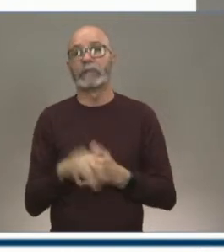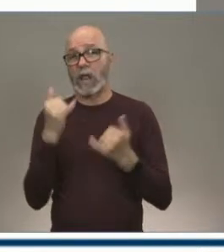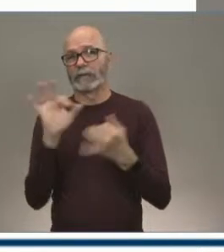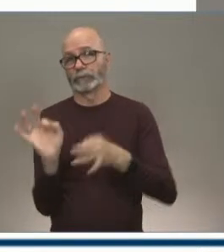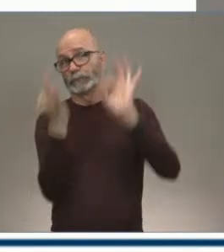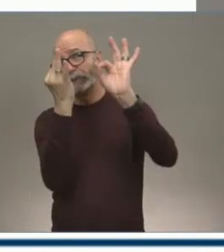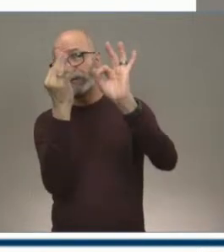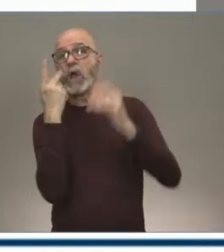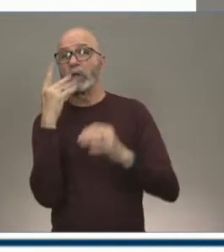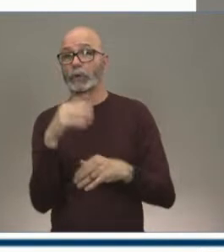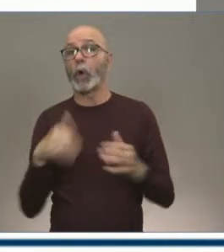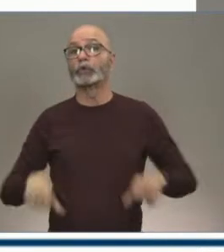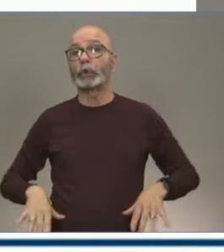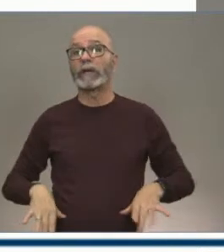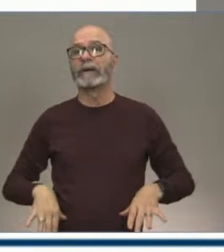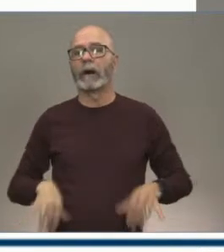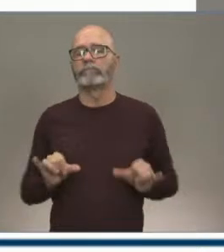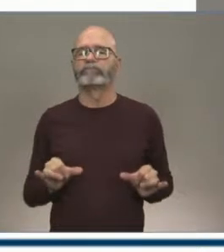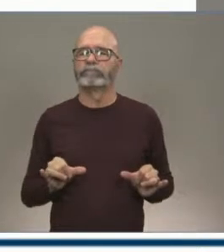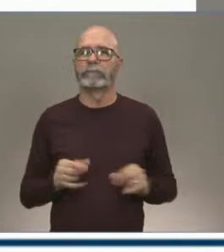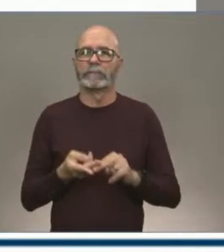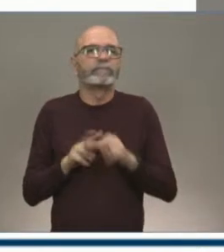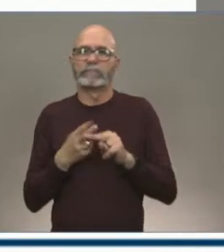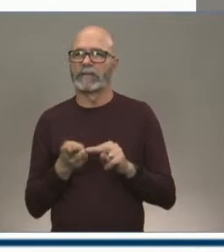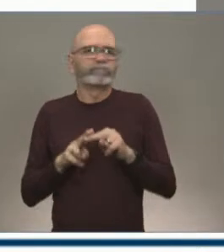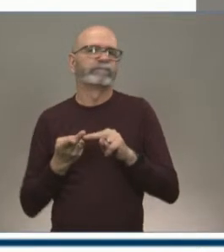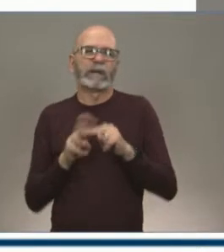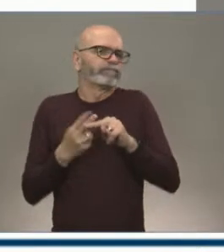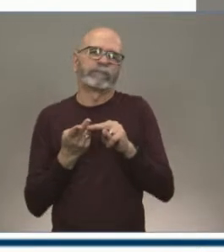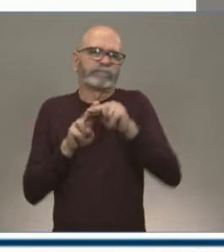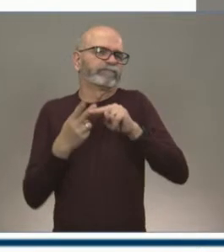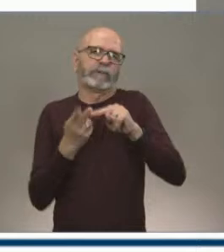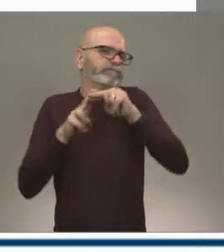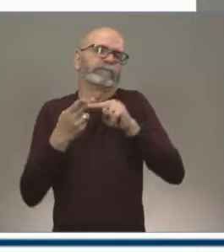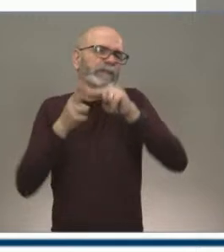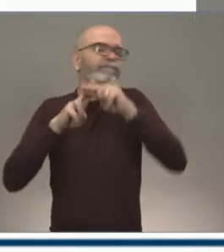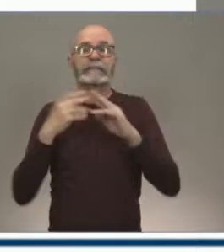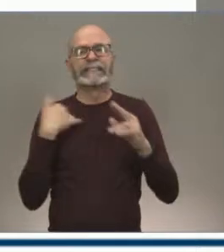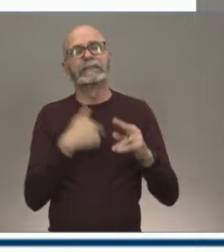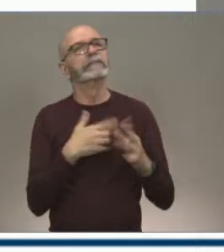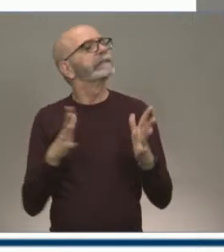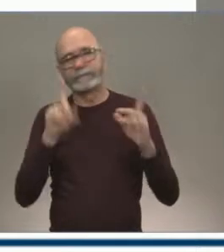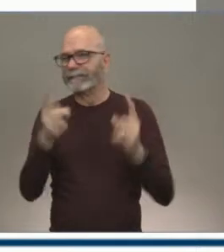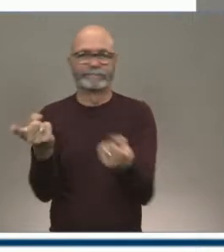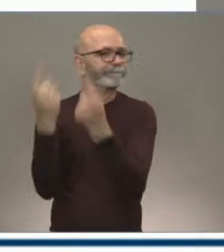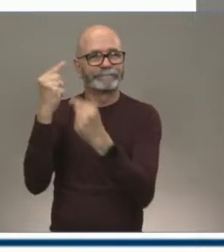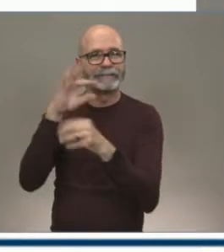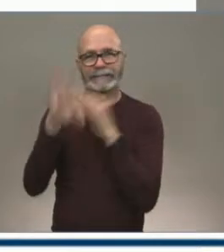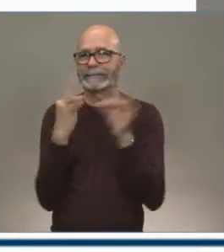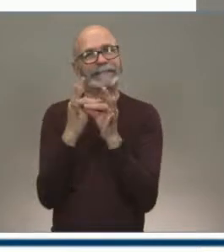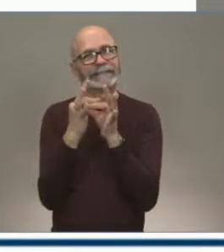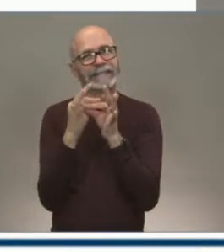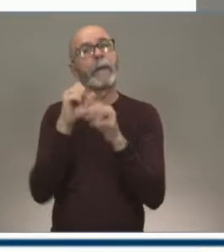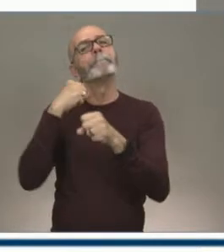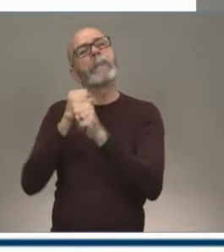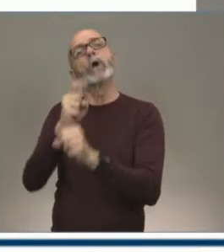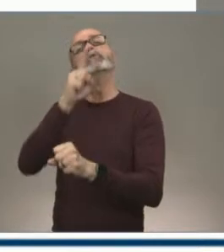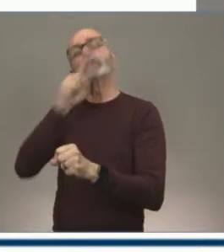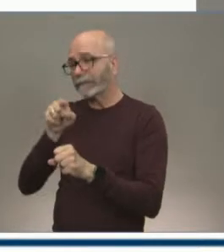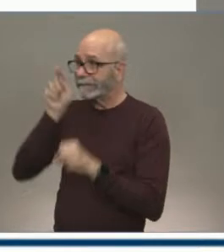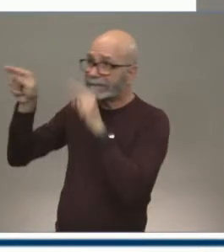quickly COVID-19 can spread. This is why getting tested is such an important step in the fight against the COVID